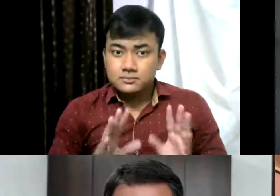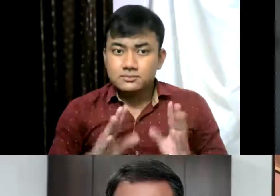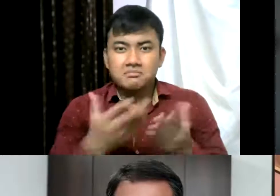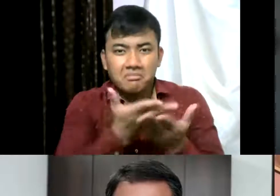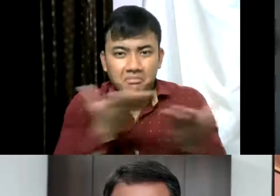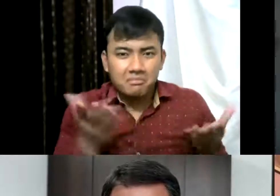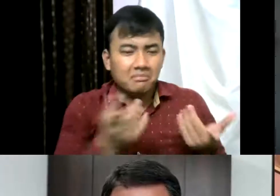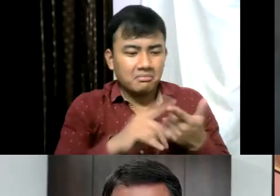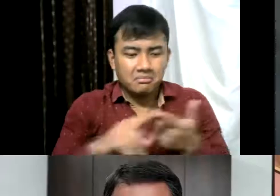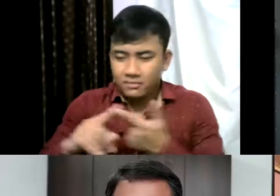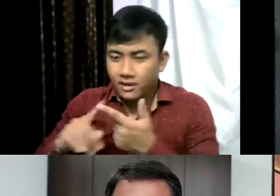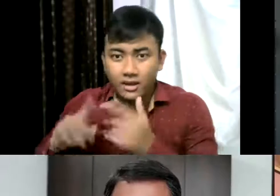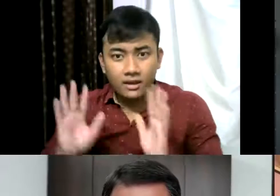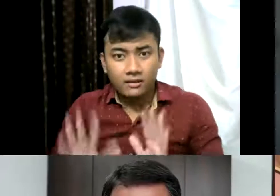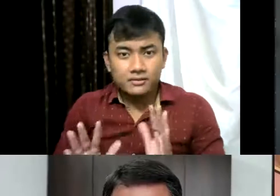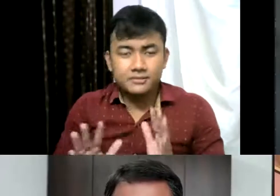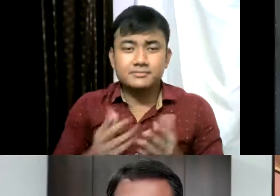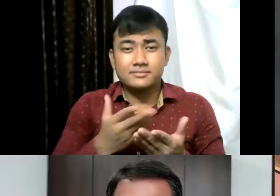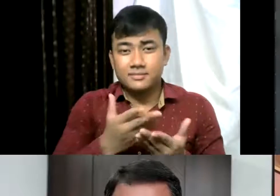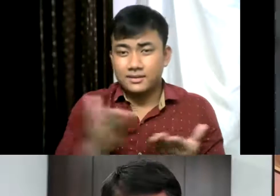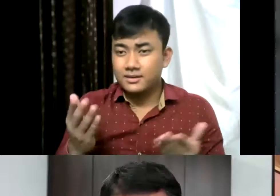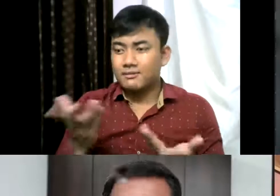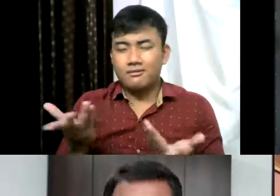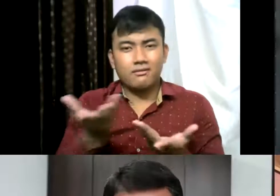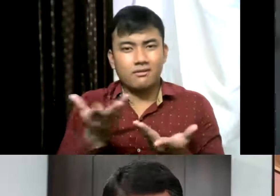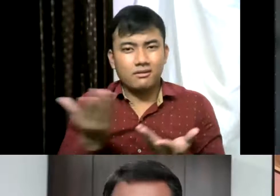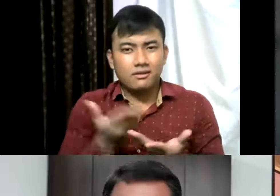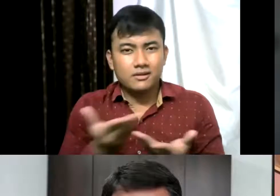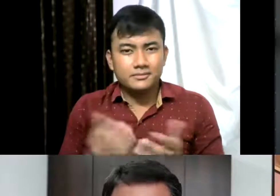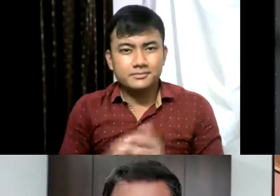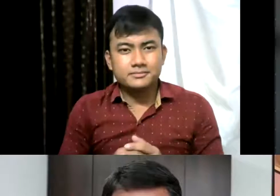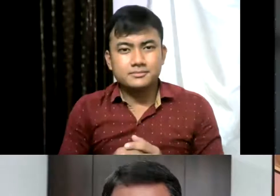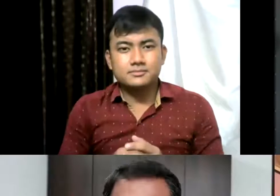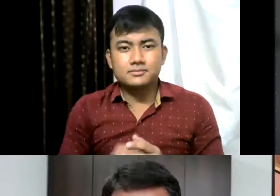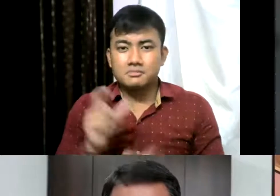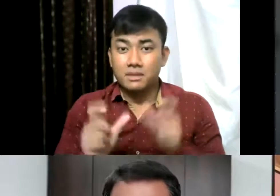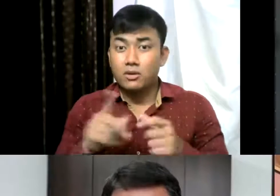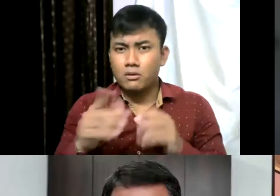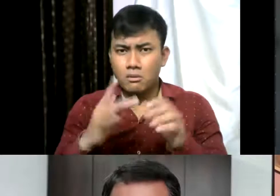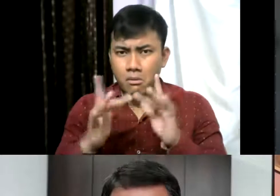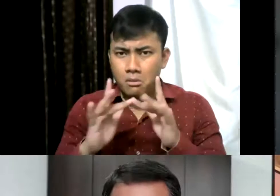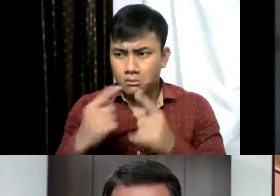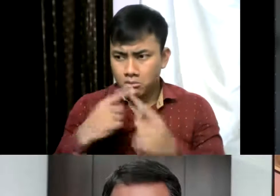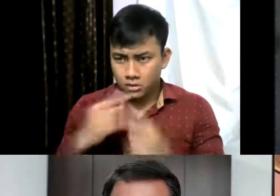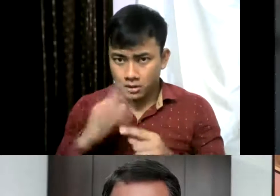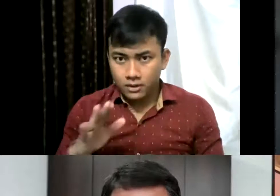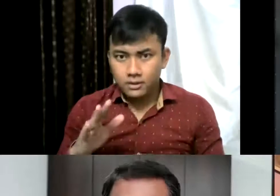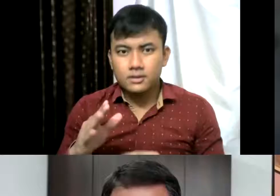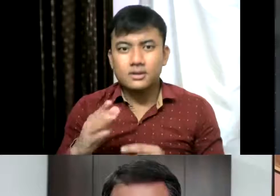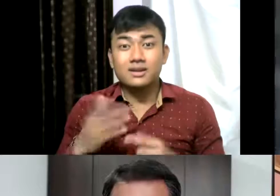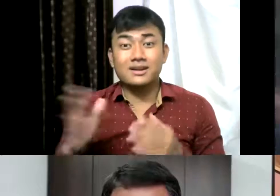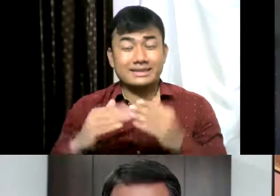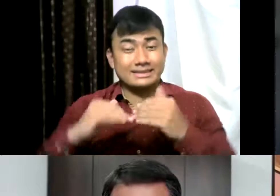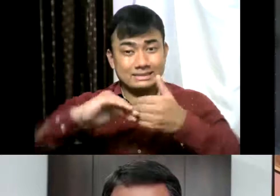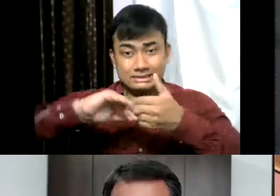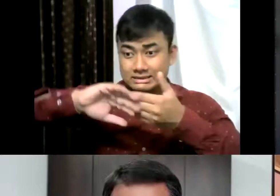some intersections which kind of slip through the gaps when we're talking about intimacy online. And they are very big gaps. So